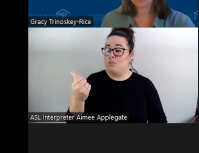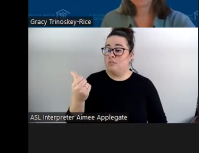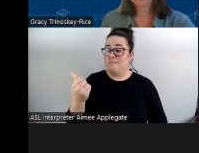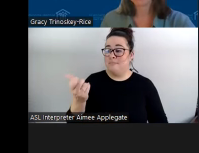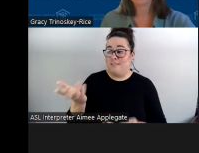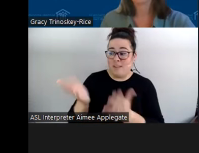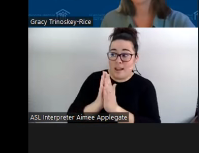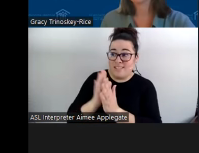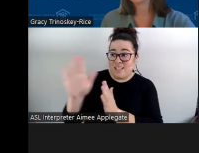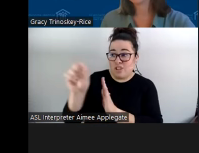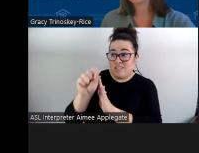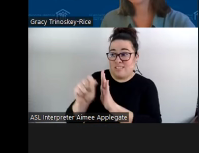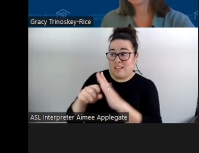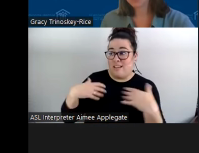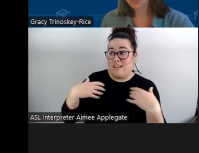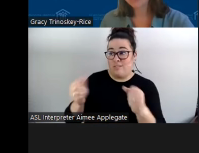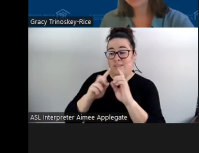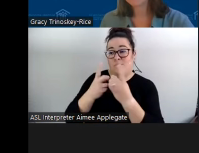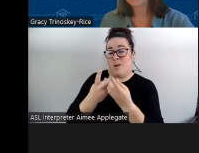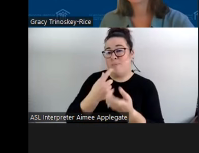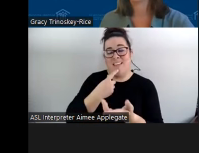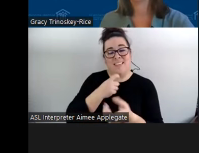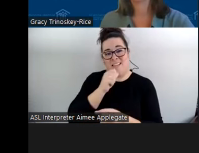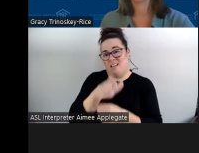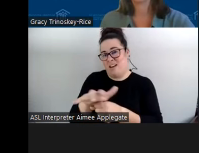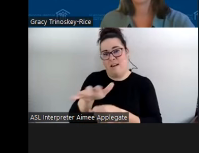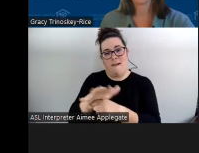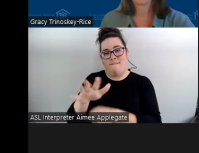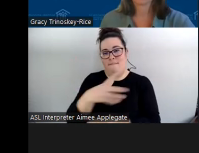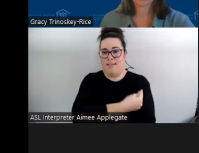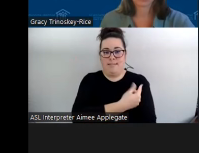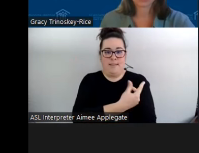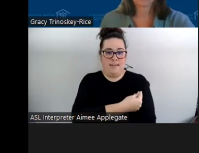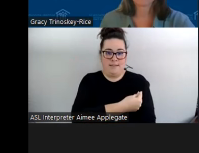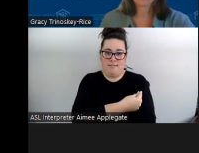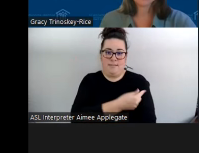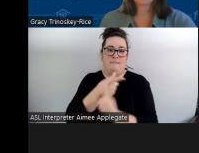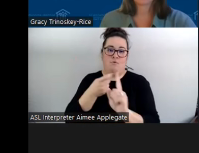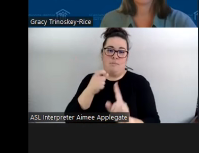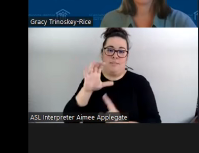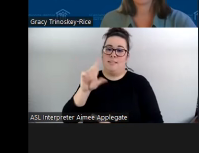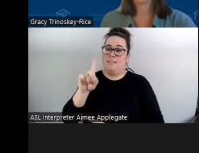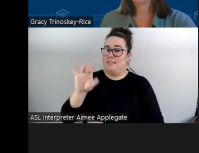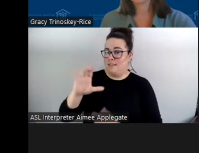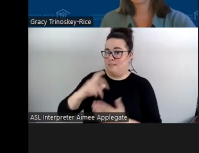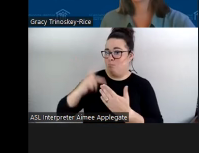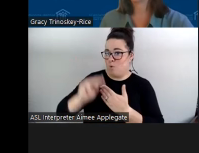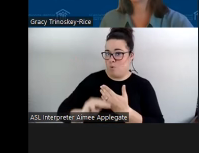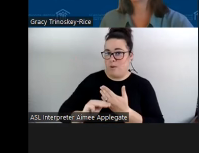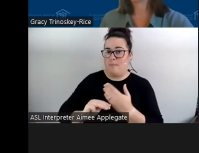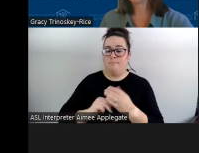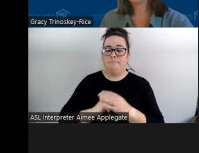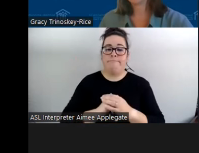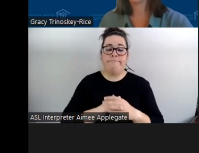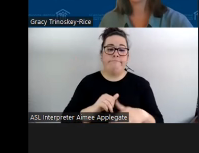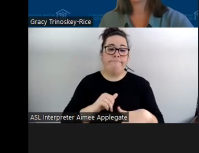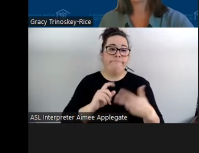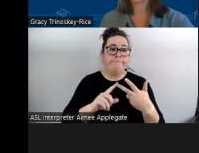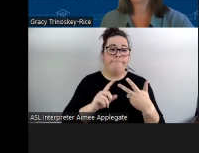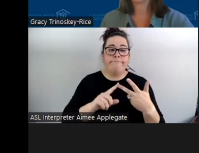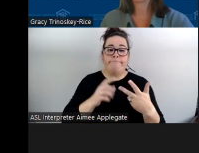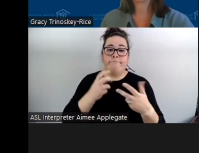health departments that there's an insufficient supply of vaccines through the CDC program. Others have had issues with